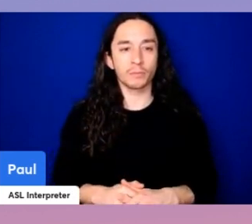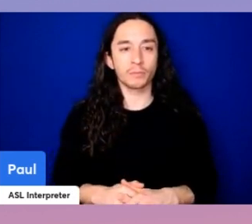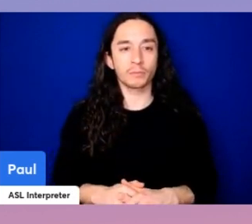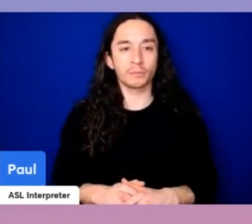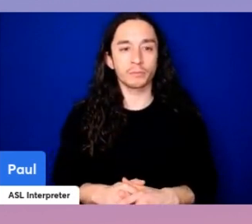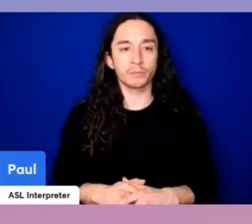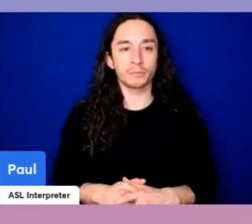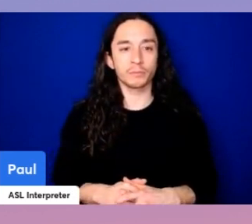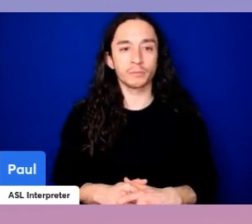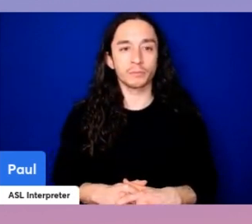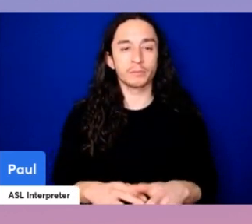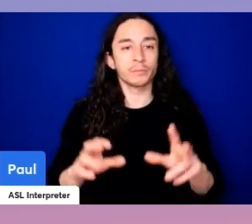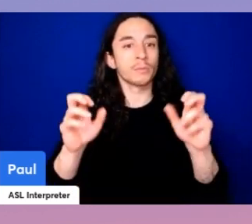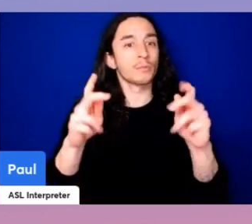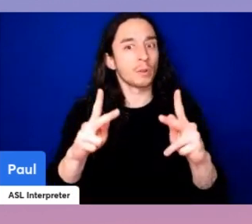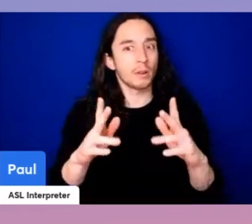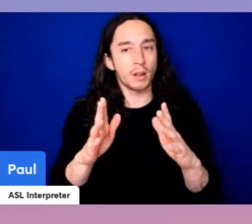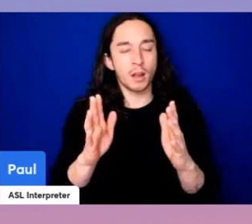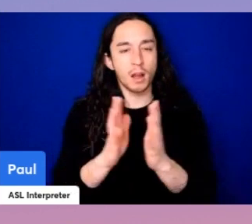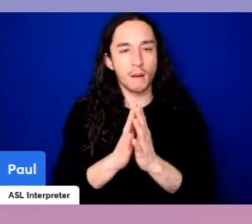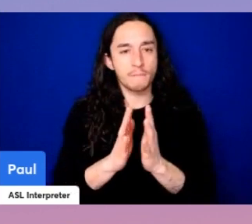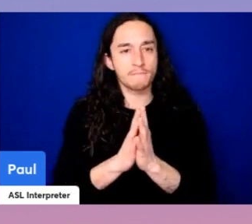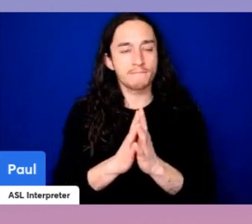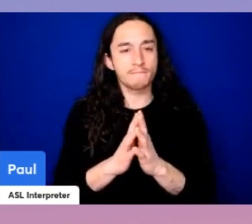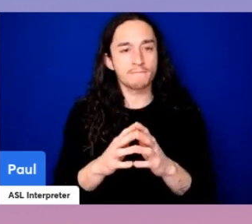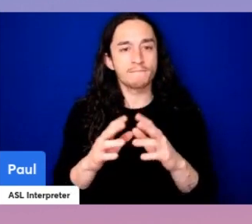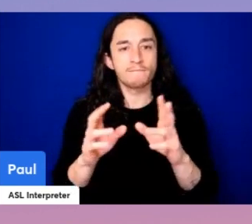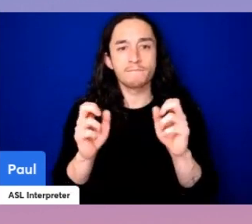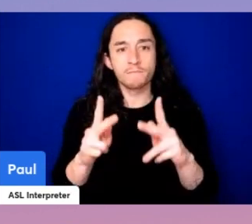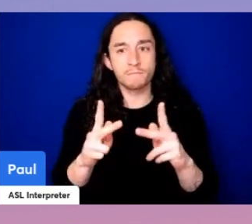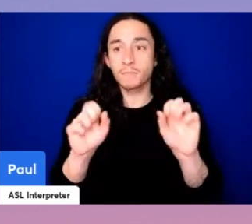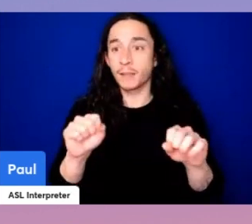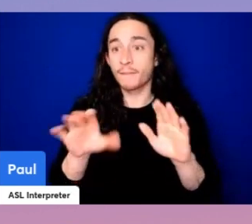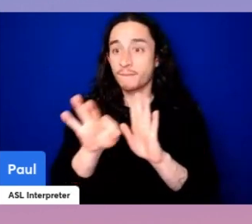Okay, yeah, we can find it here.